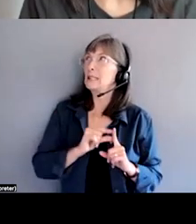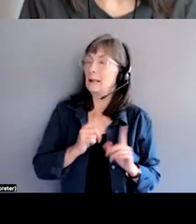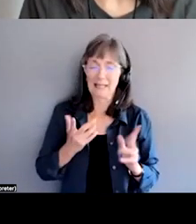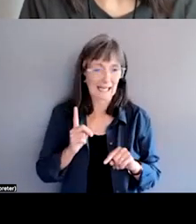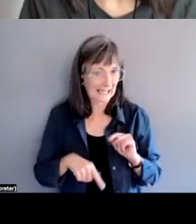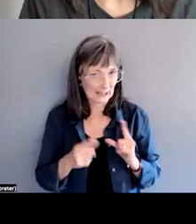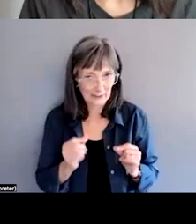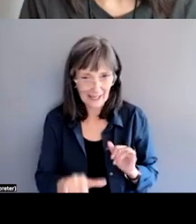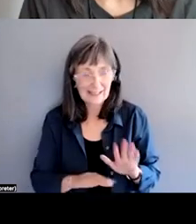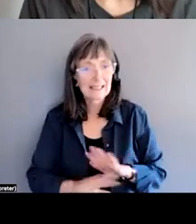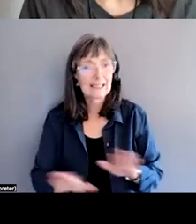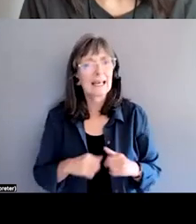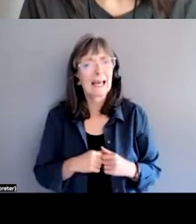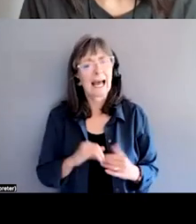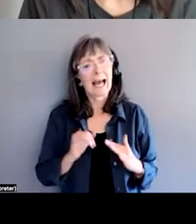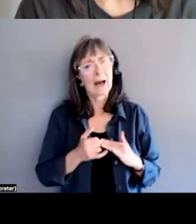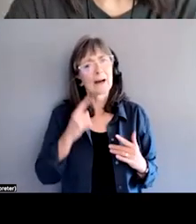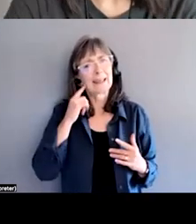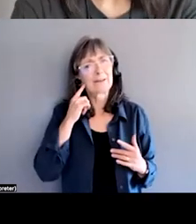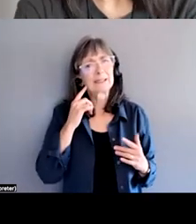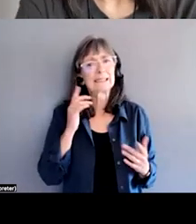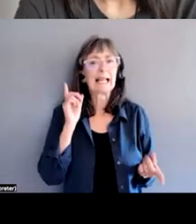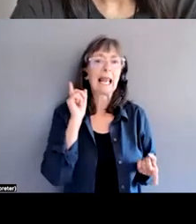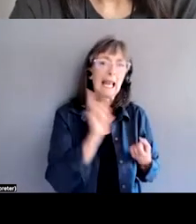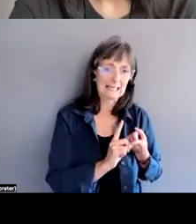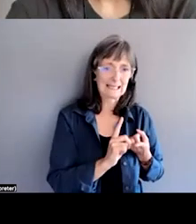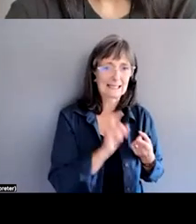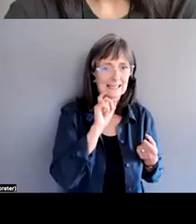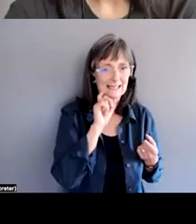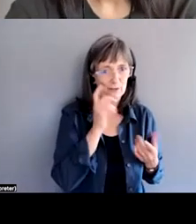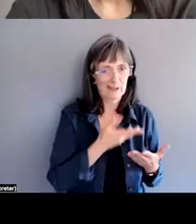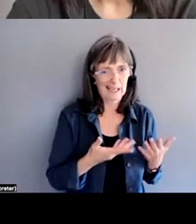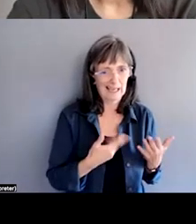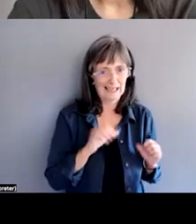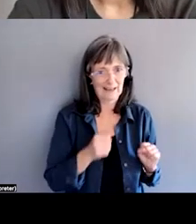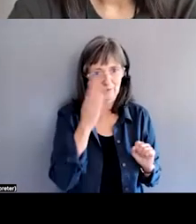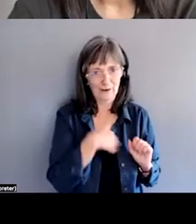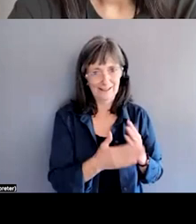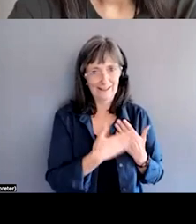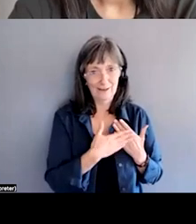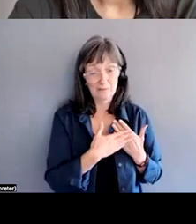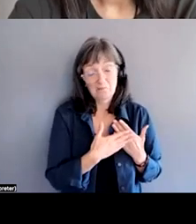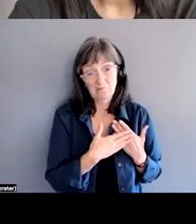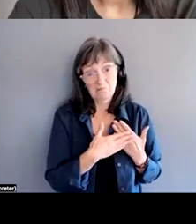started thinking about what's the most least sexual thing I can put on the cover. It's paper.